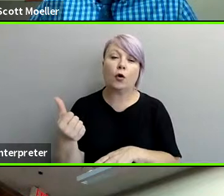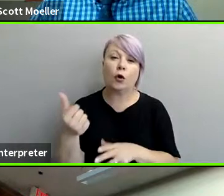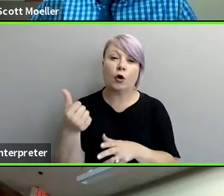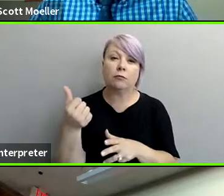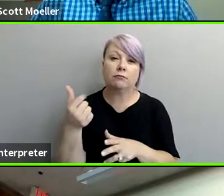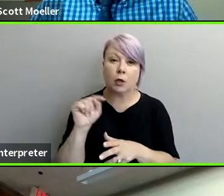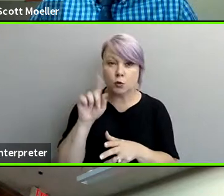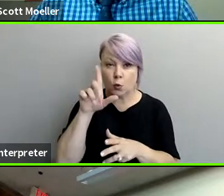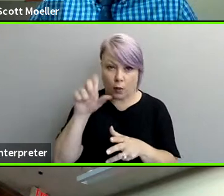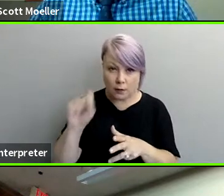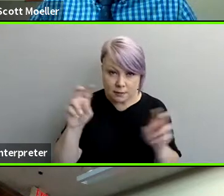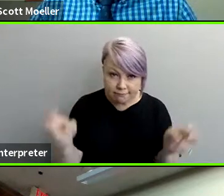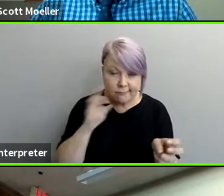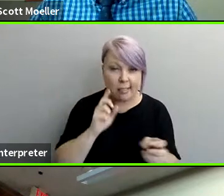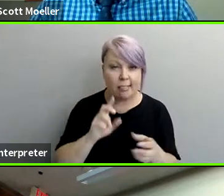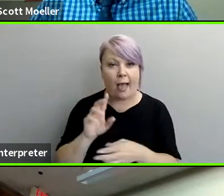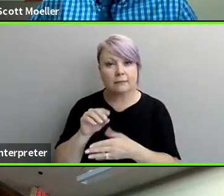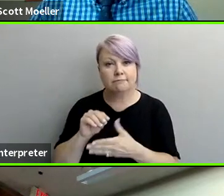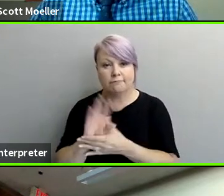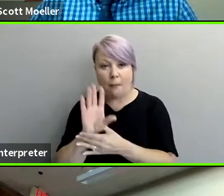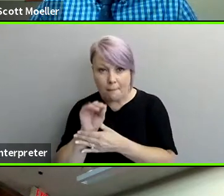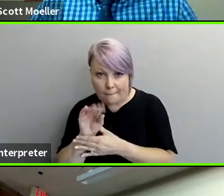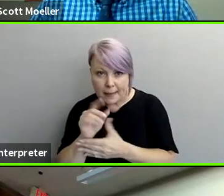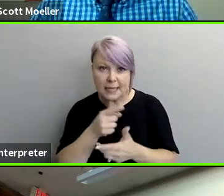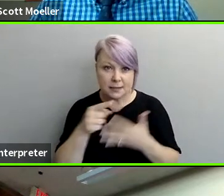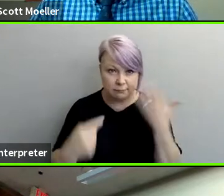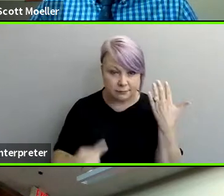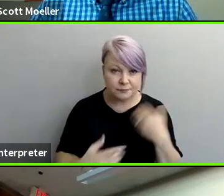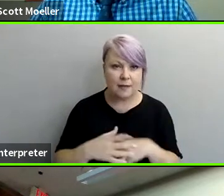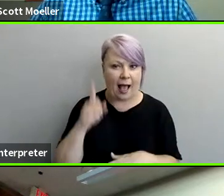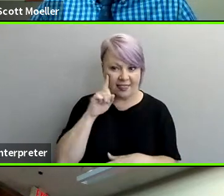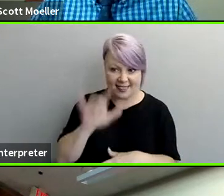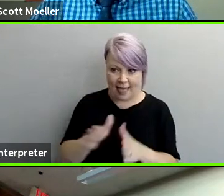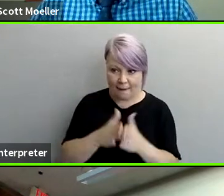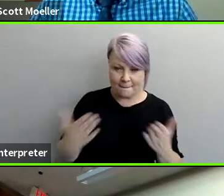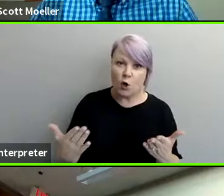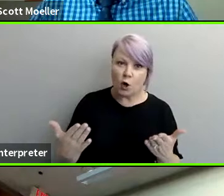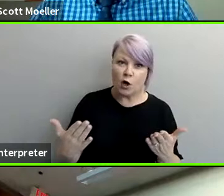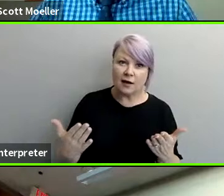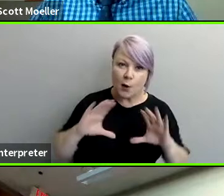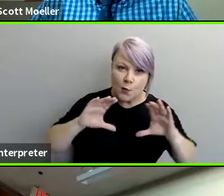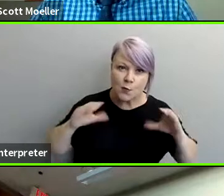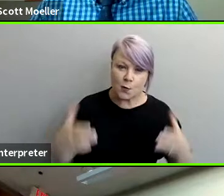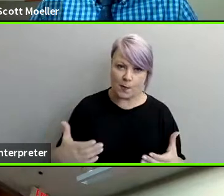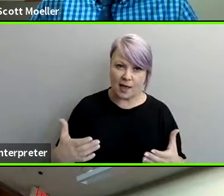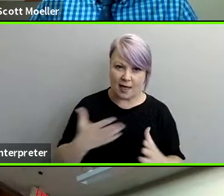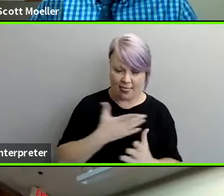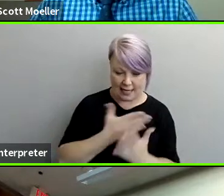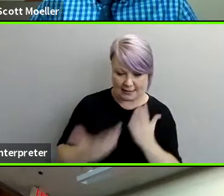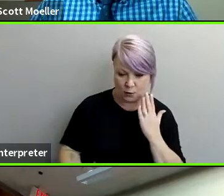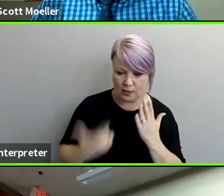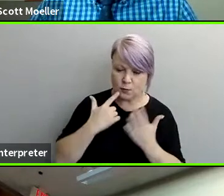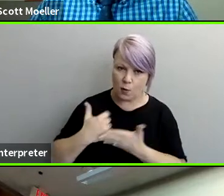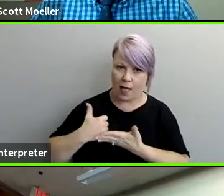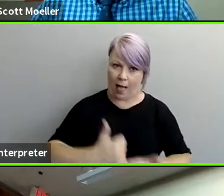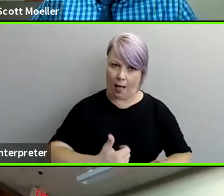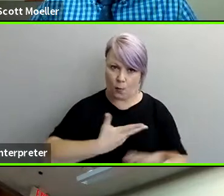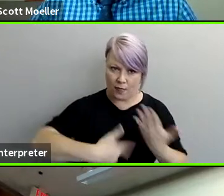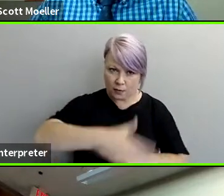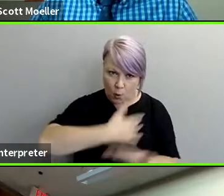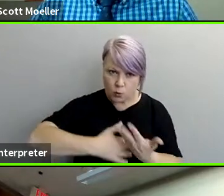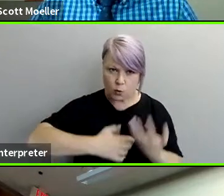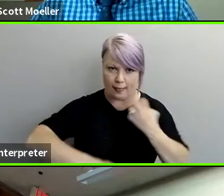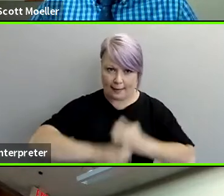things to make connections, and so I think that book series is really going to help with social emotional connections for my students.